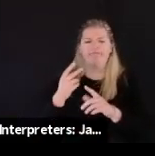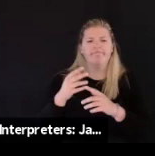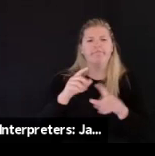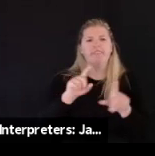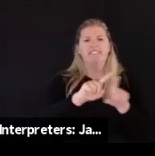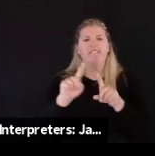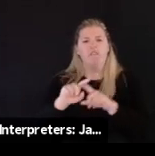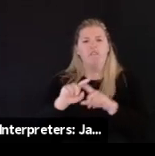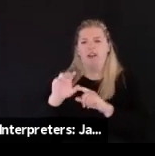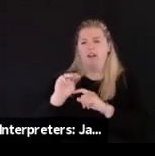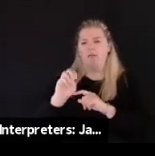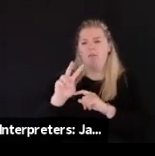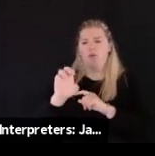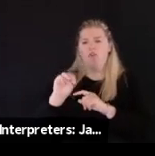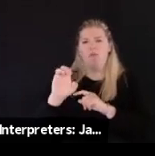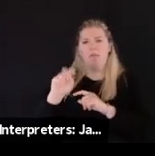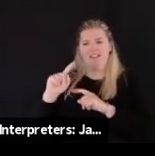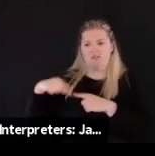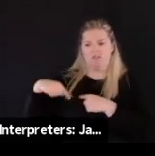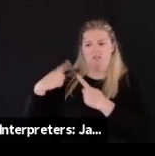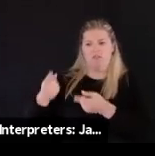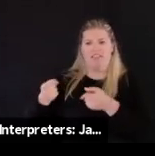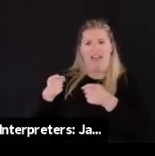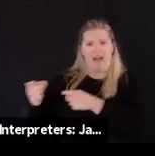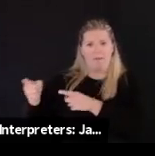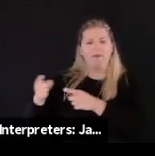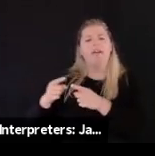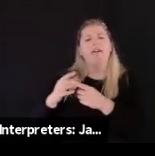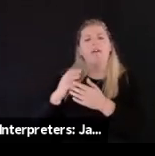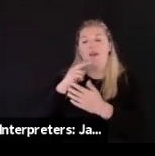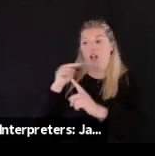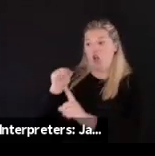our time. But again, I just want to invite conversation here.